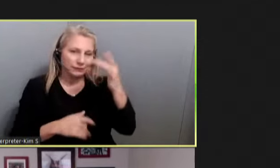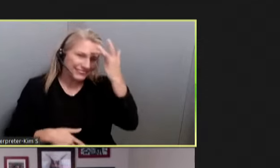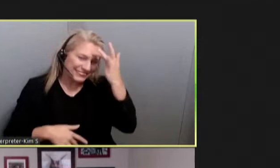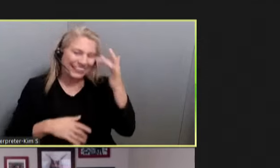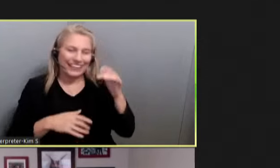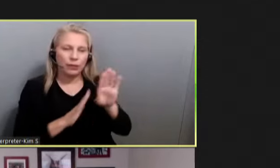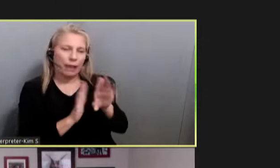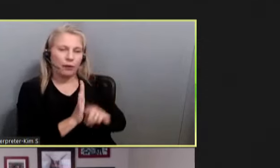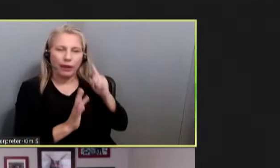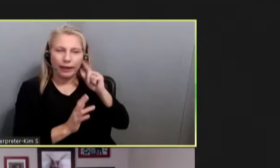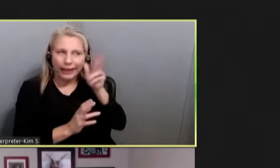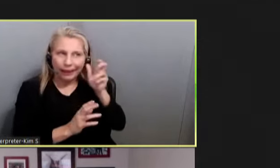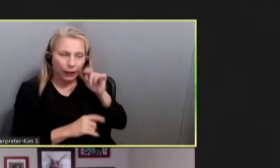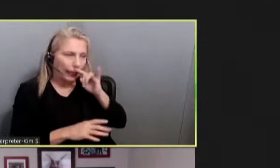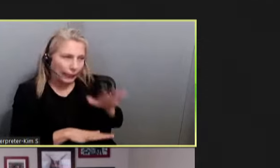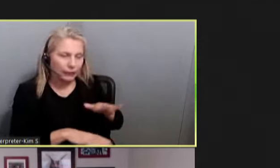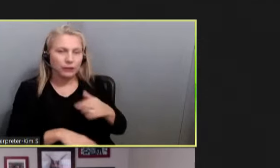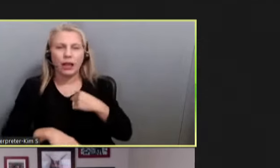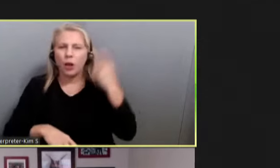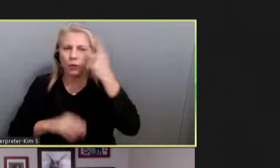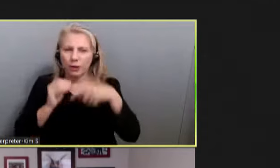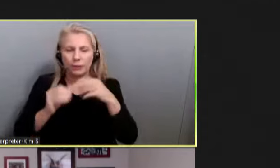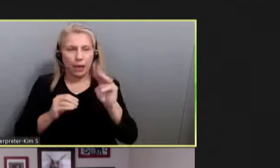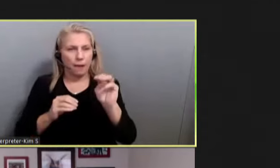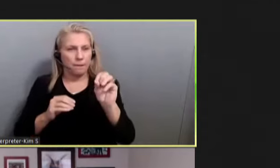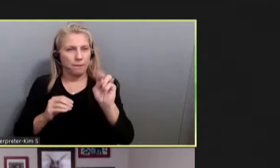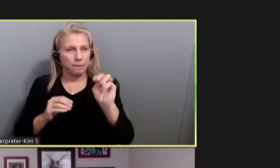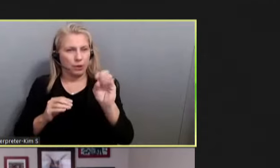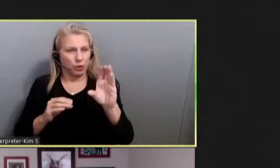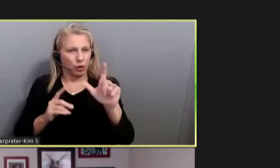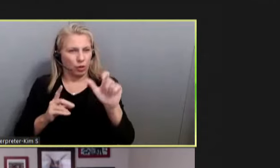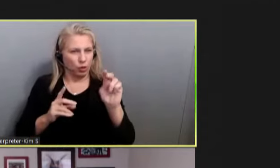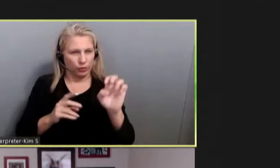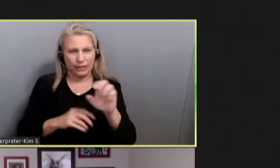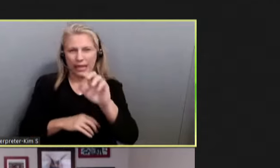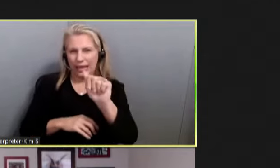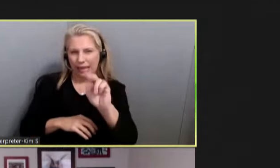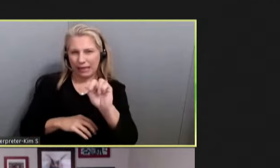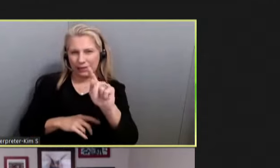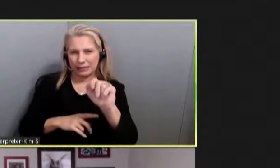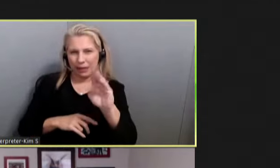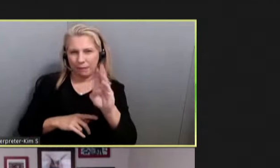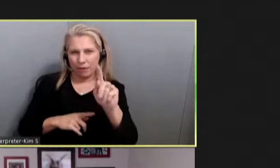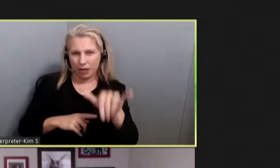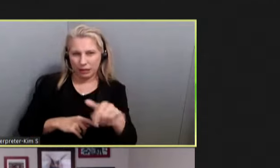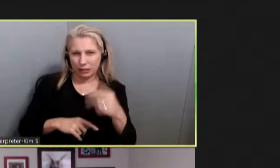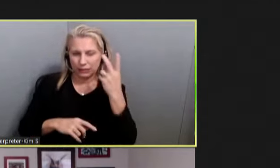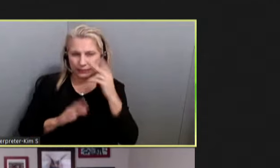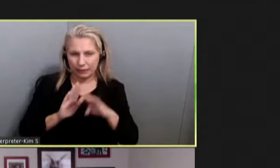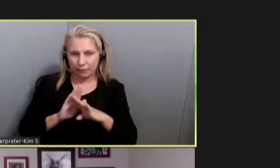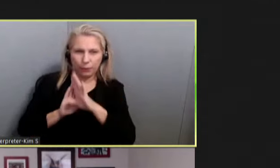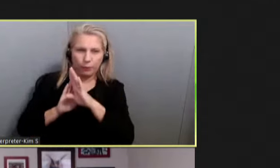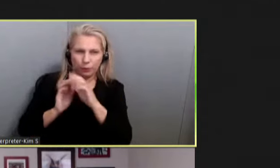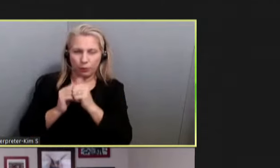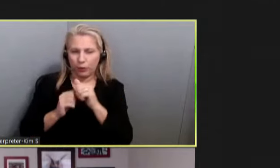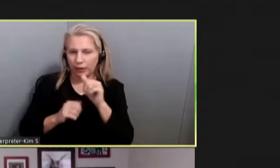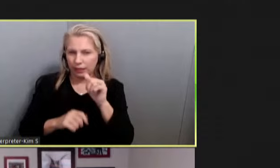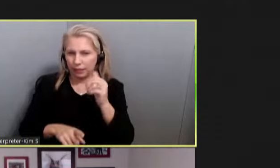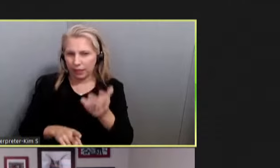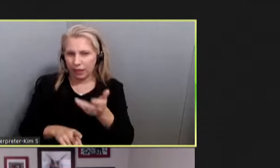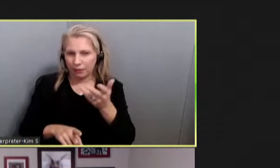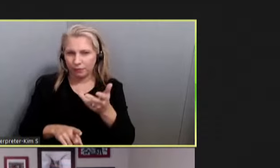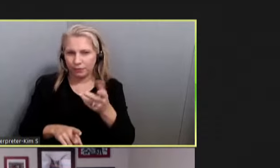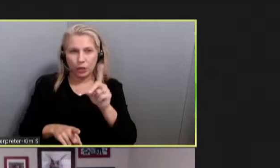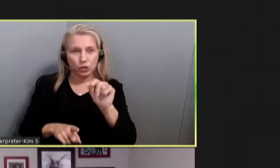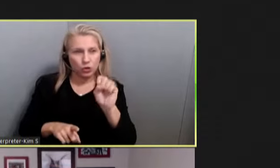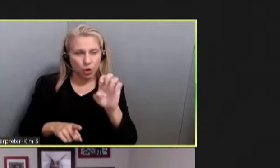background. I'm wondering about monoclonal antibodies and if you are seeing an uptick in